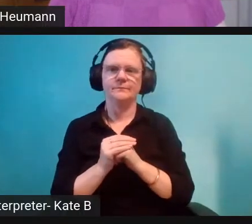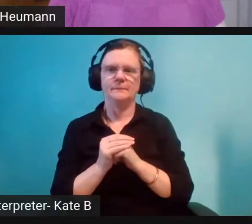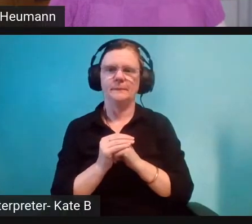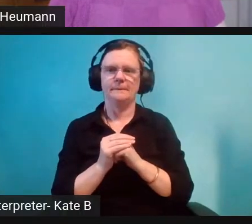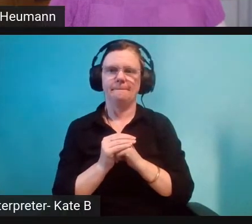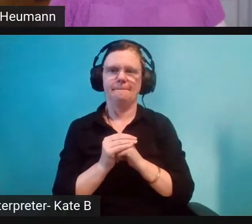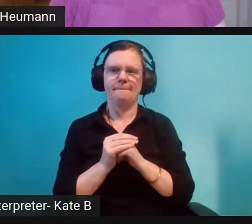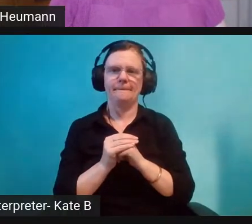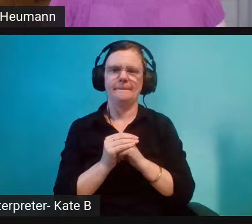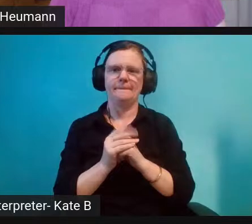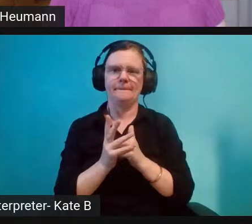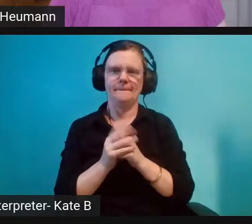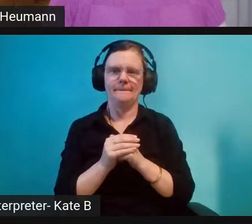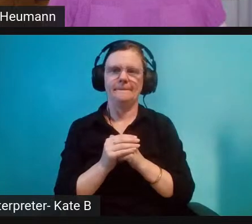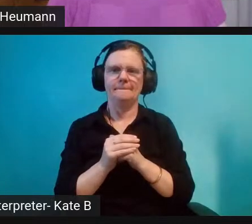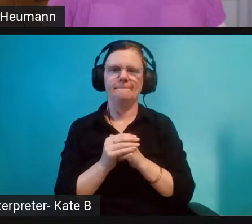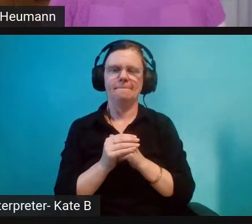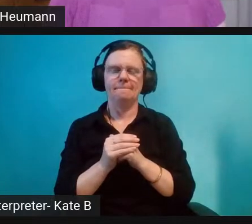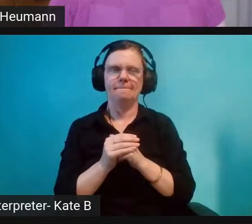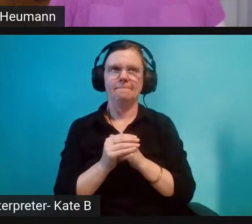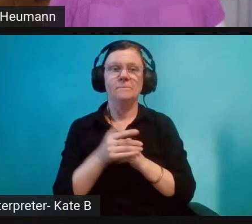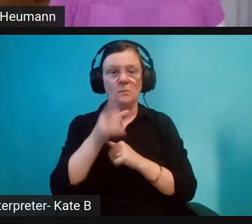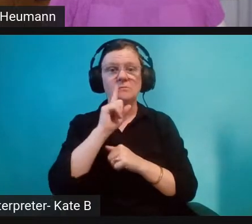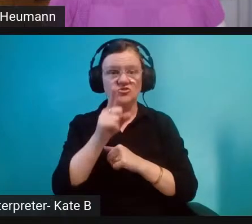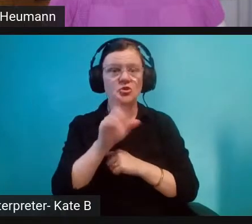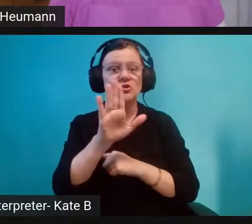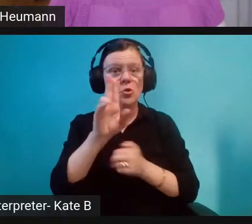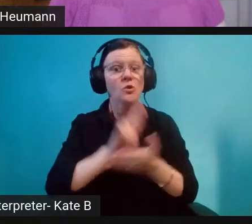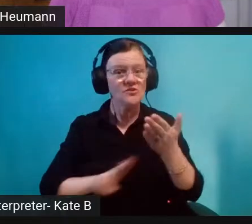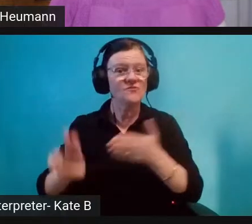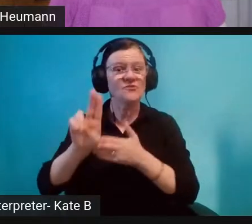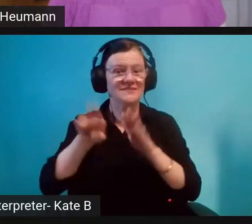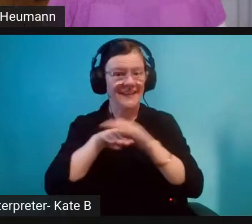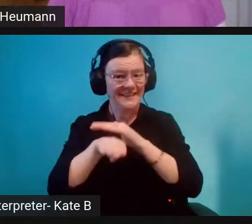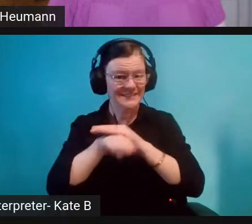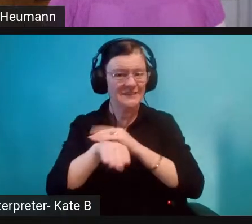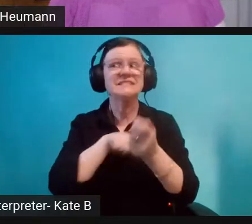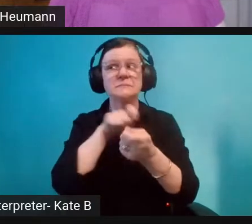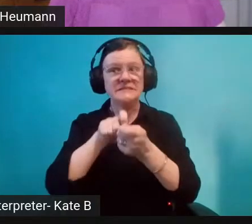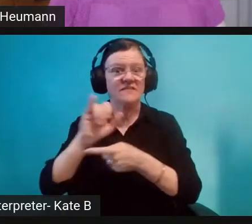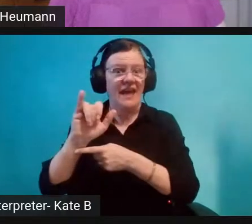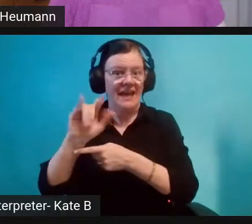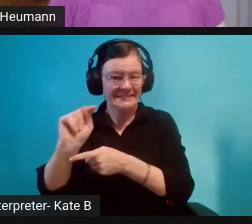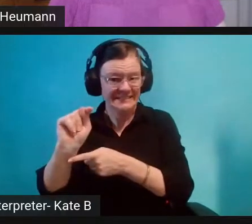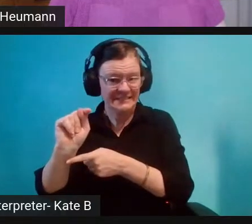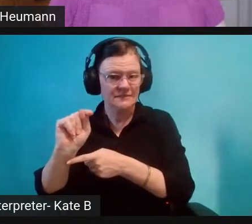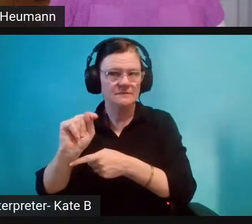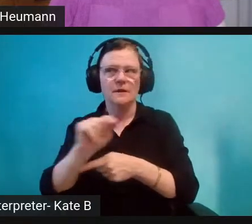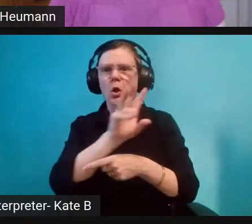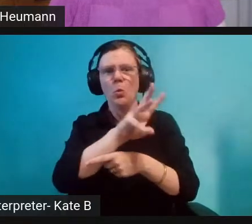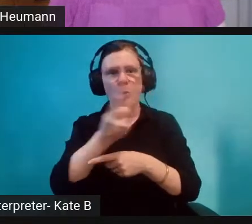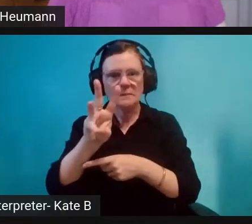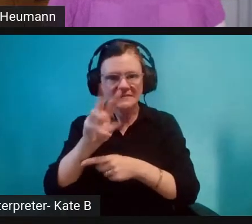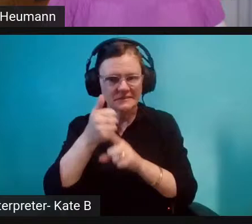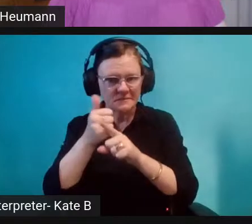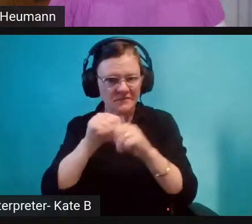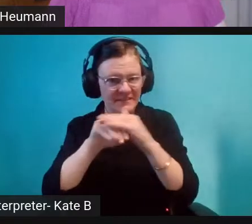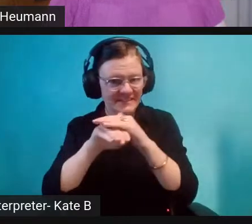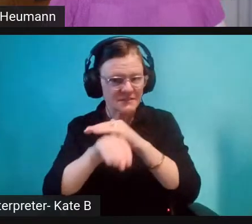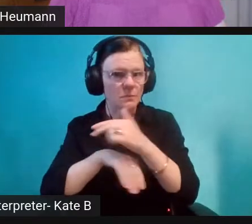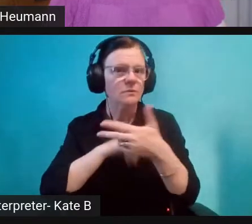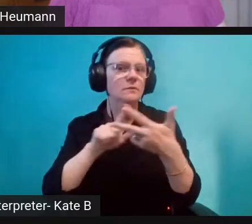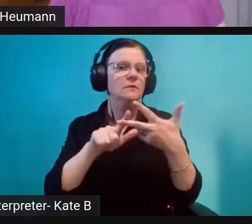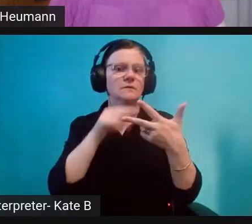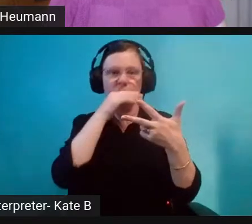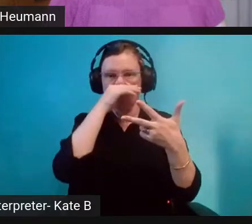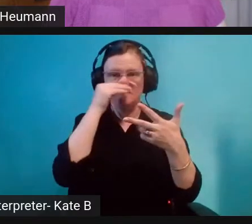that, for example, your university is accessible with IT, that all the websites are accessible, that